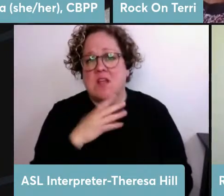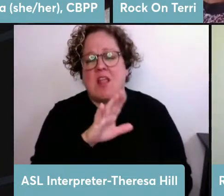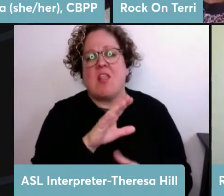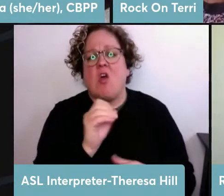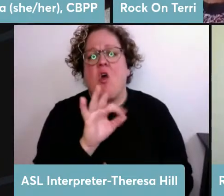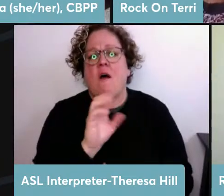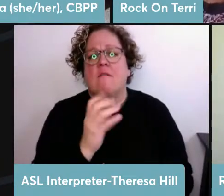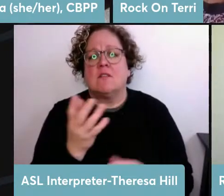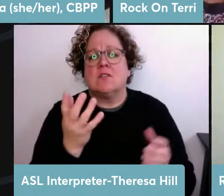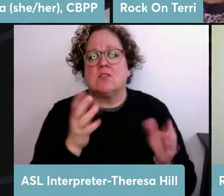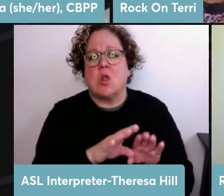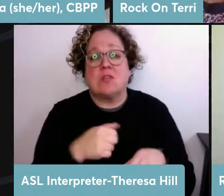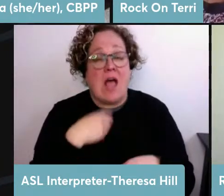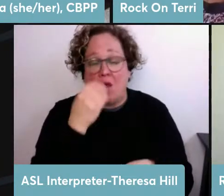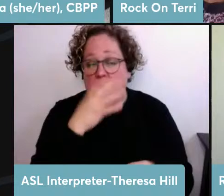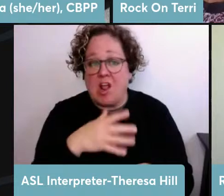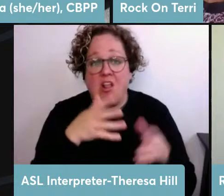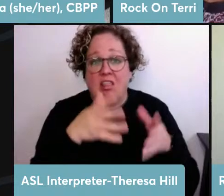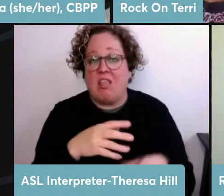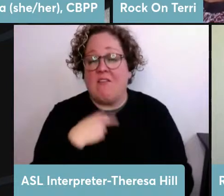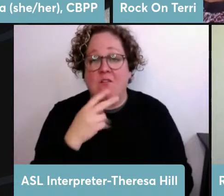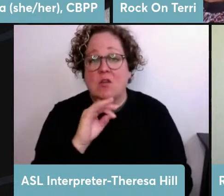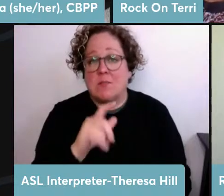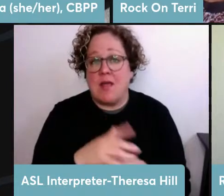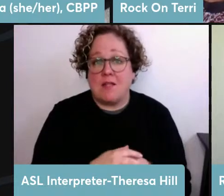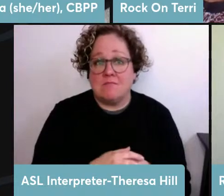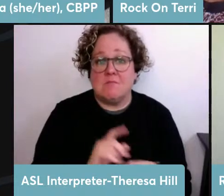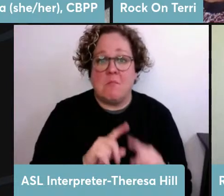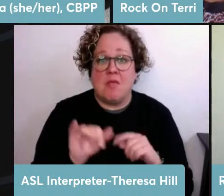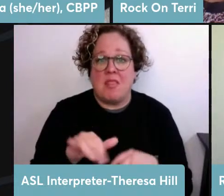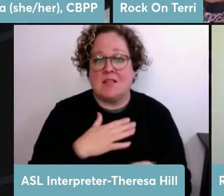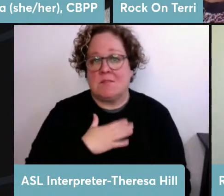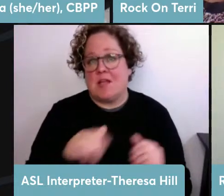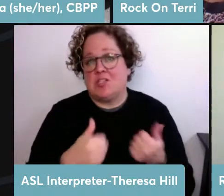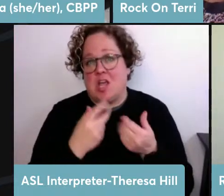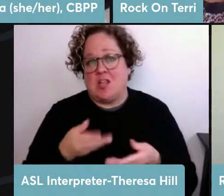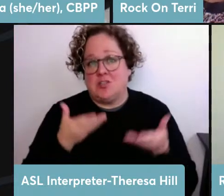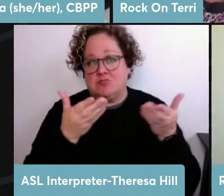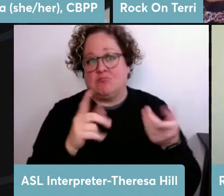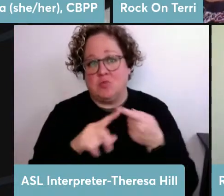care. Leave a voicemail. But that is my challenge to you today.